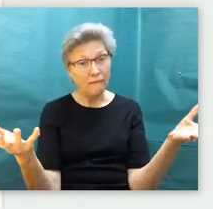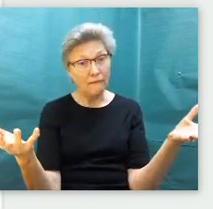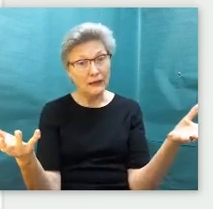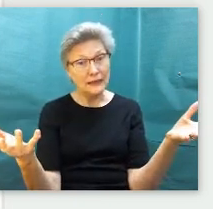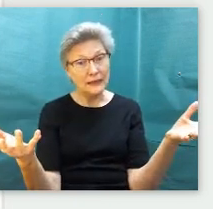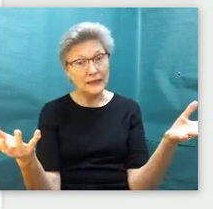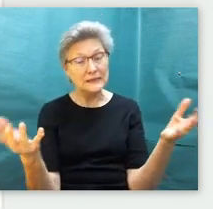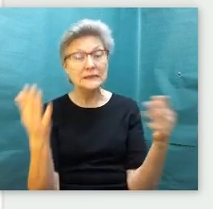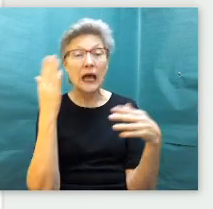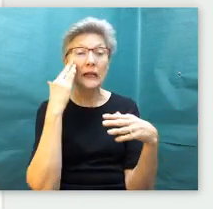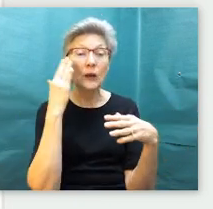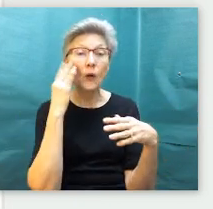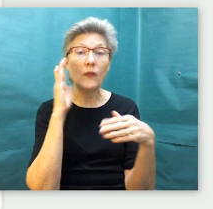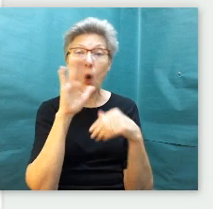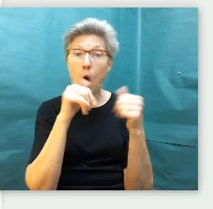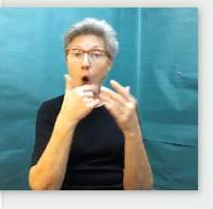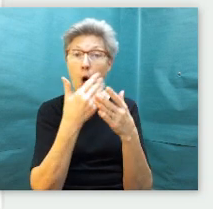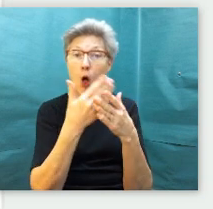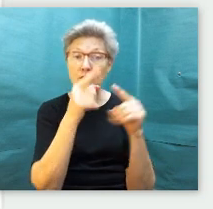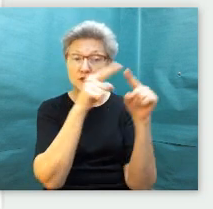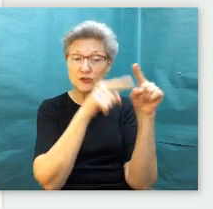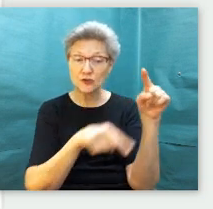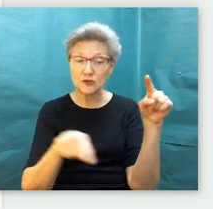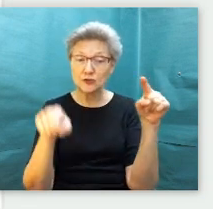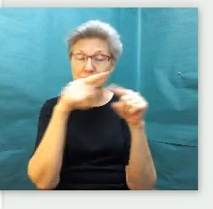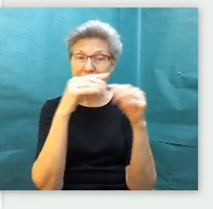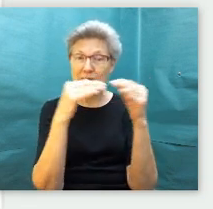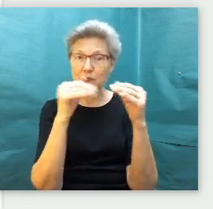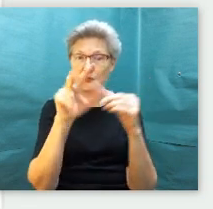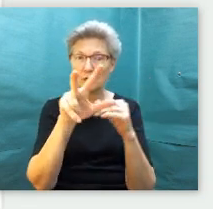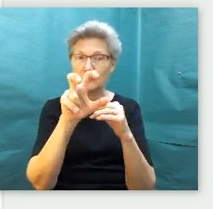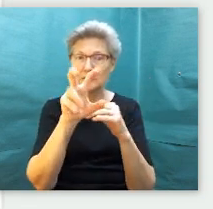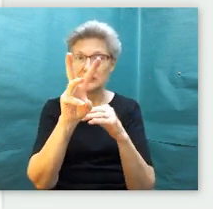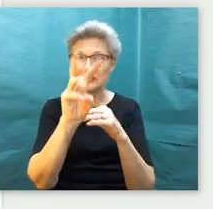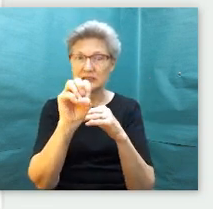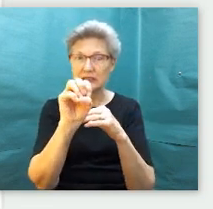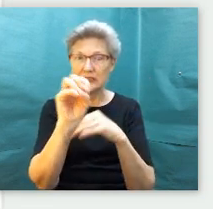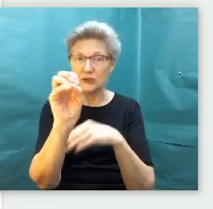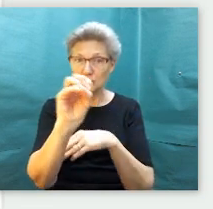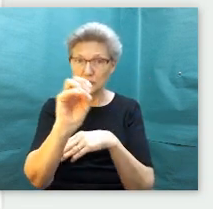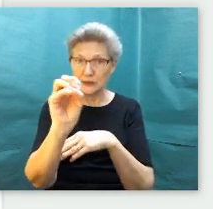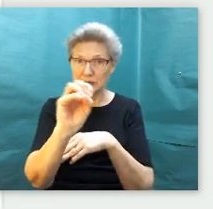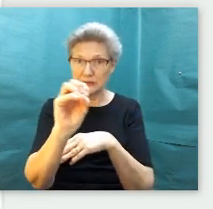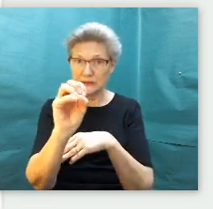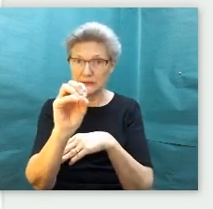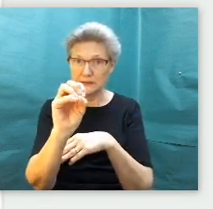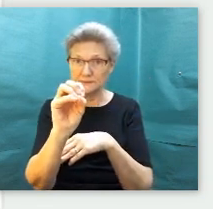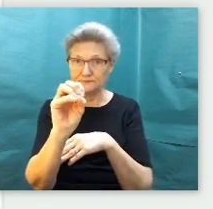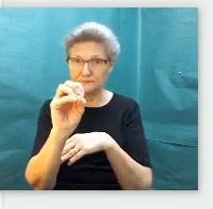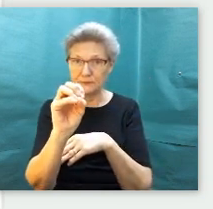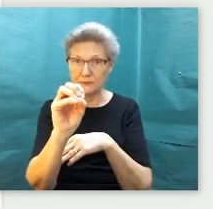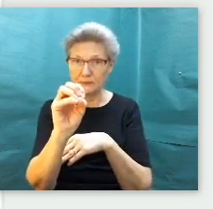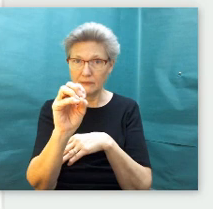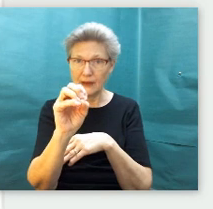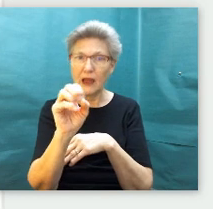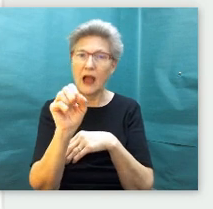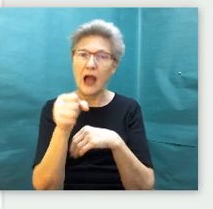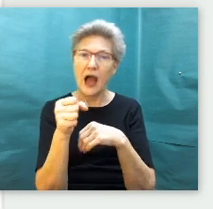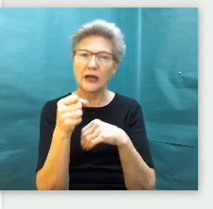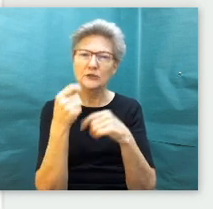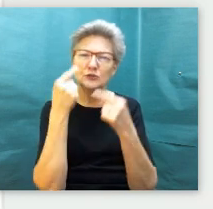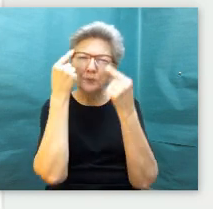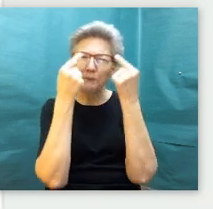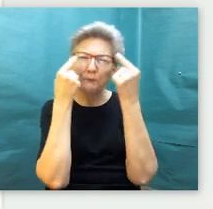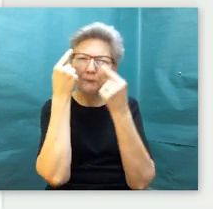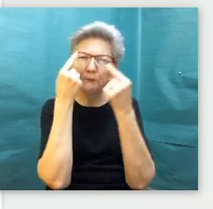And since I know that all circles equal 360 degrees, I could do some mental